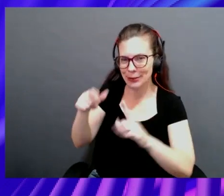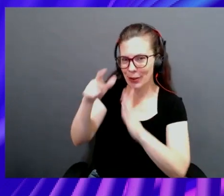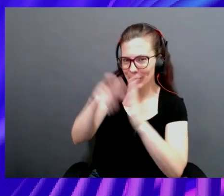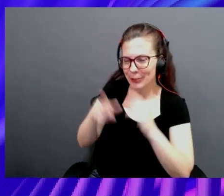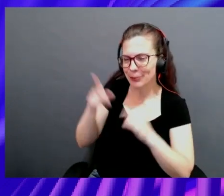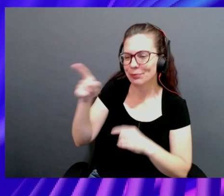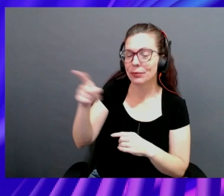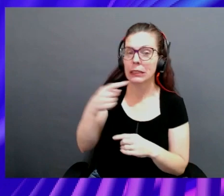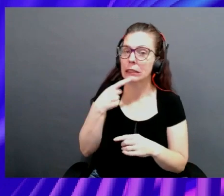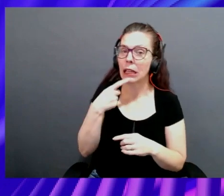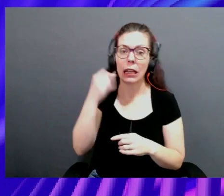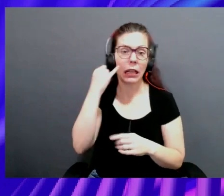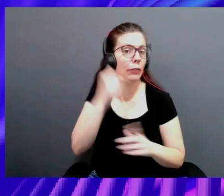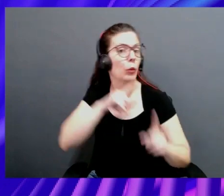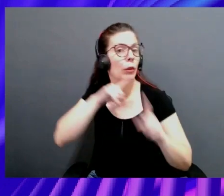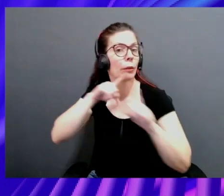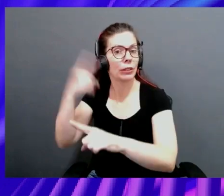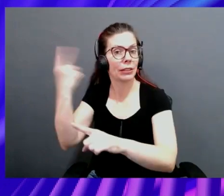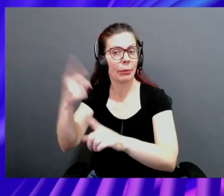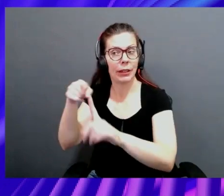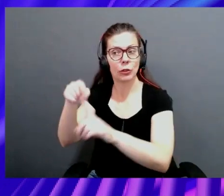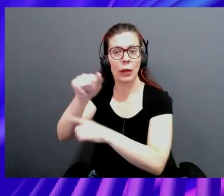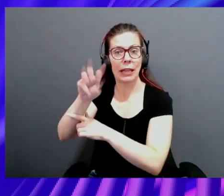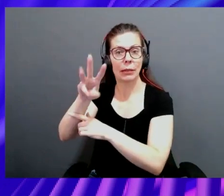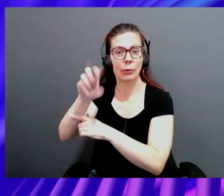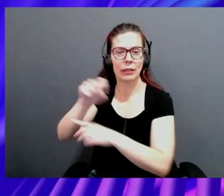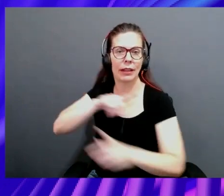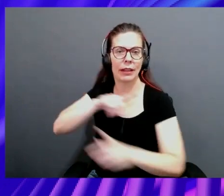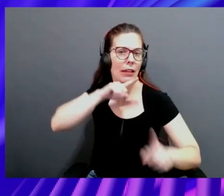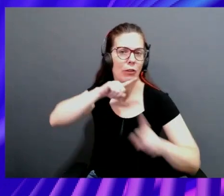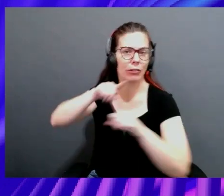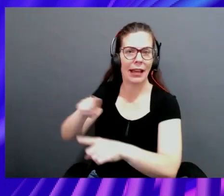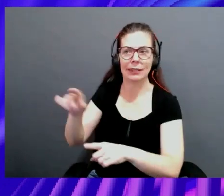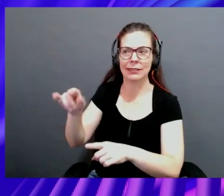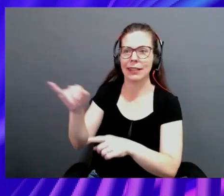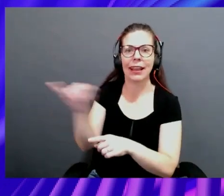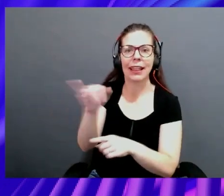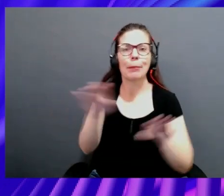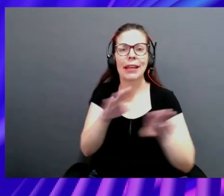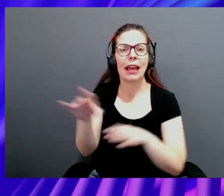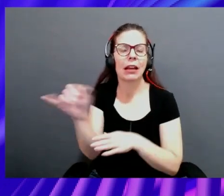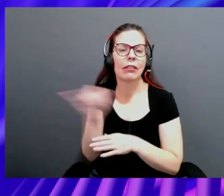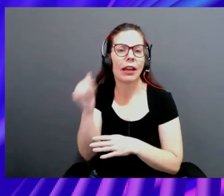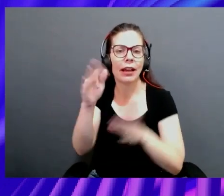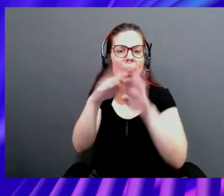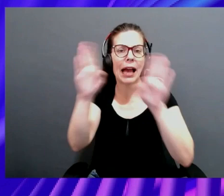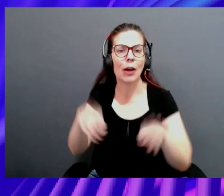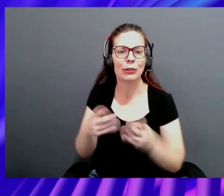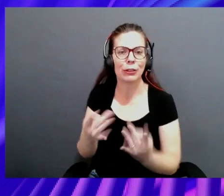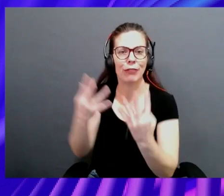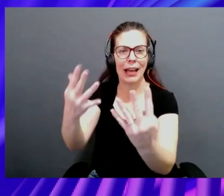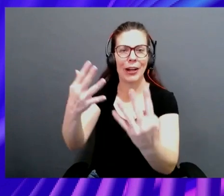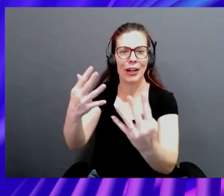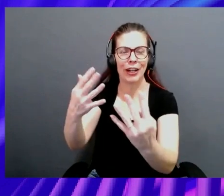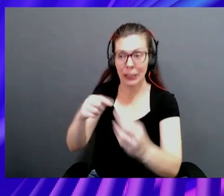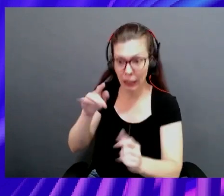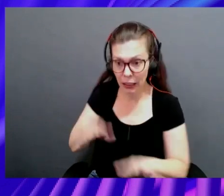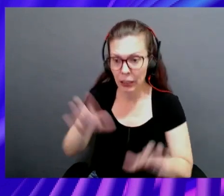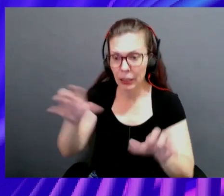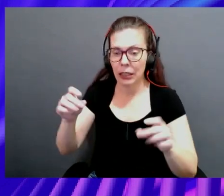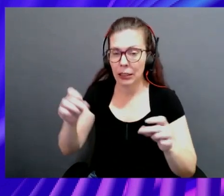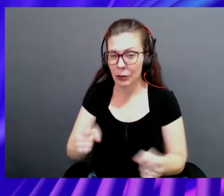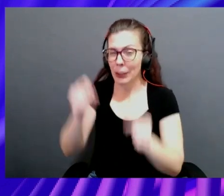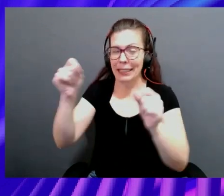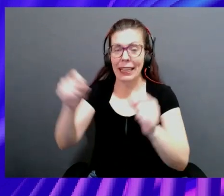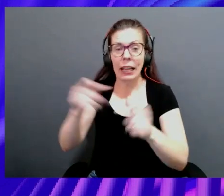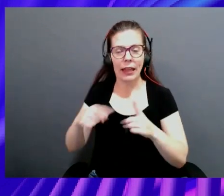you report something to AWS, they react to it like the house is on fire until they can validate that it's not a concern. And that's exactly it. When